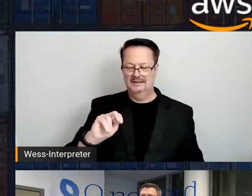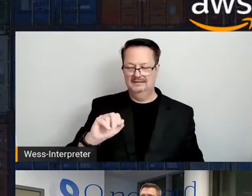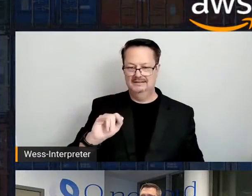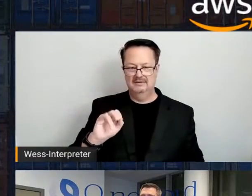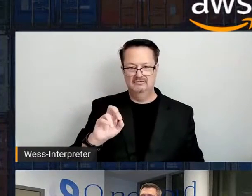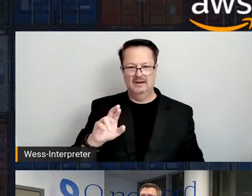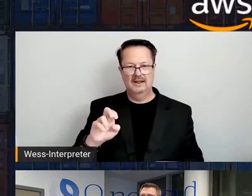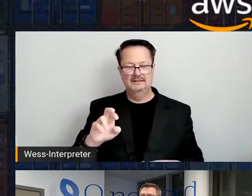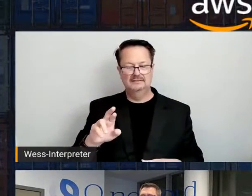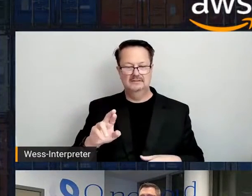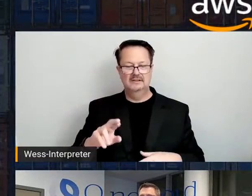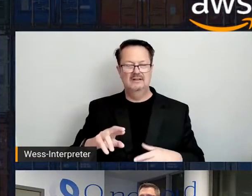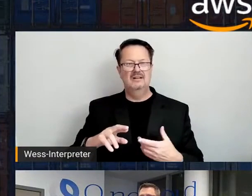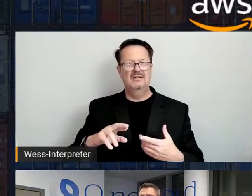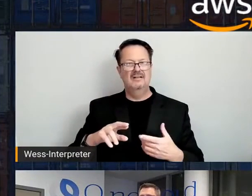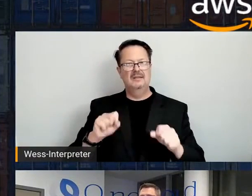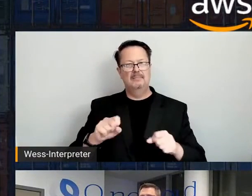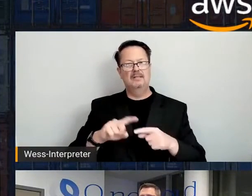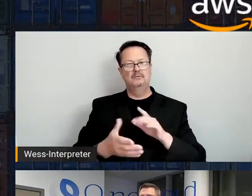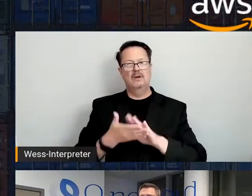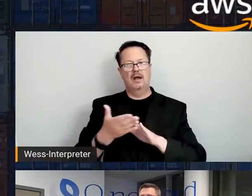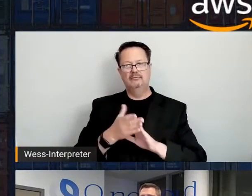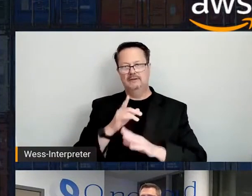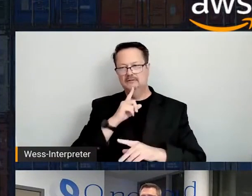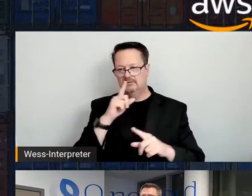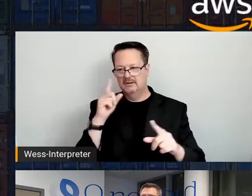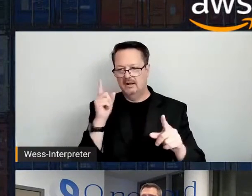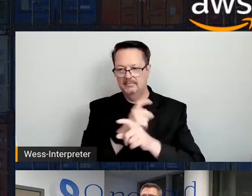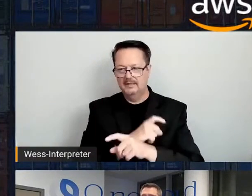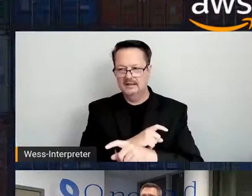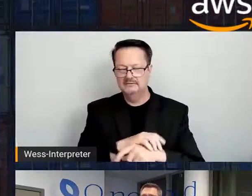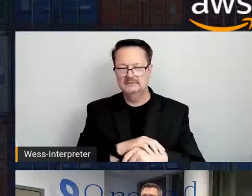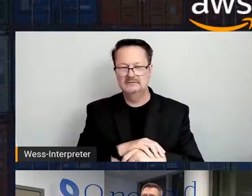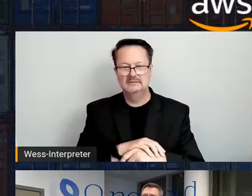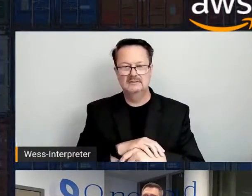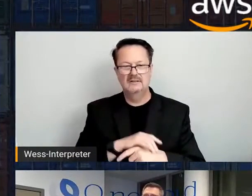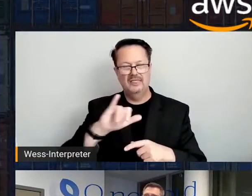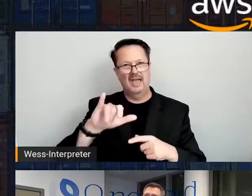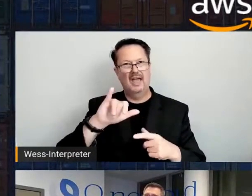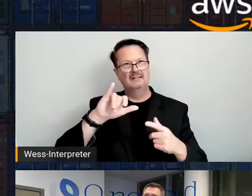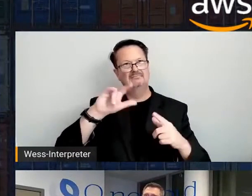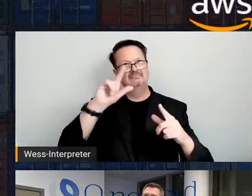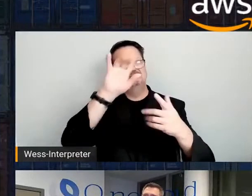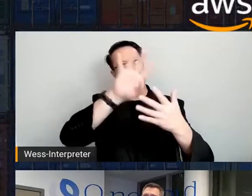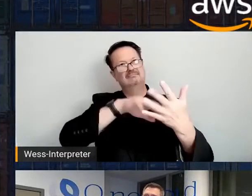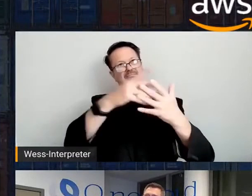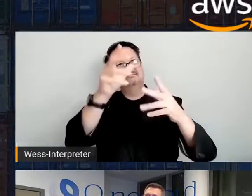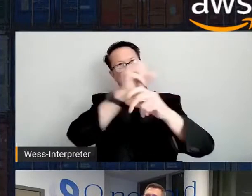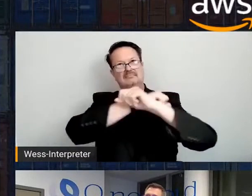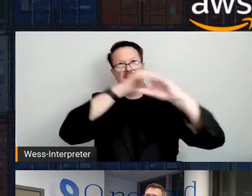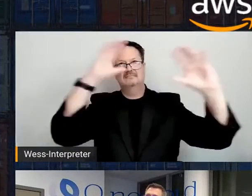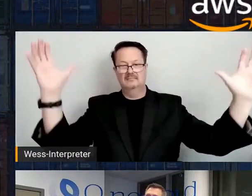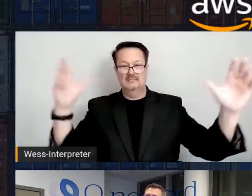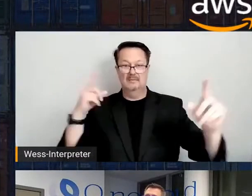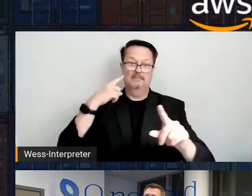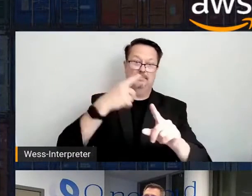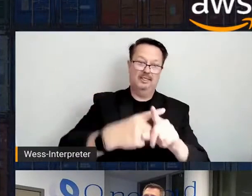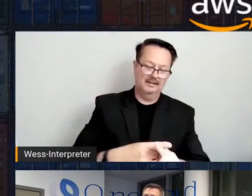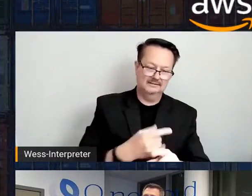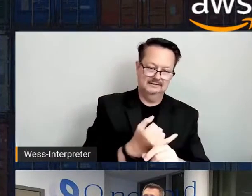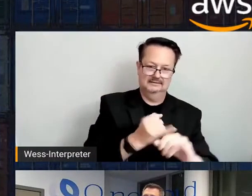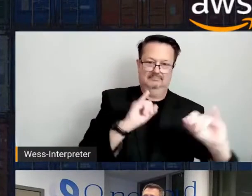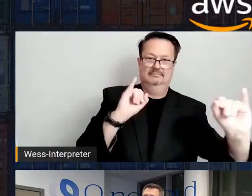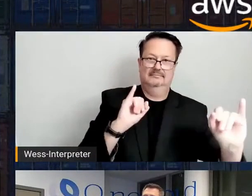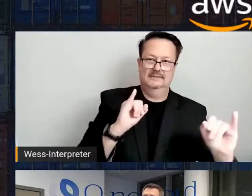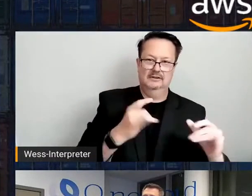to operate this very complex landscape together with sovereignty concerns, because that's kind of like